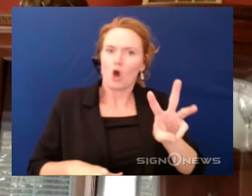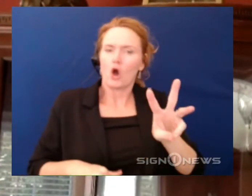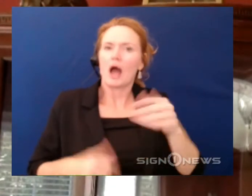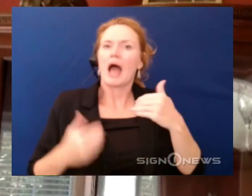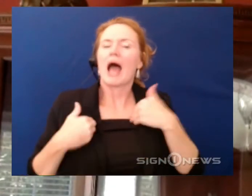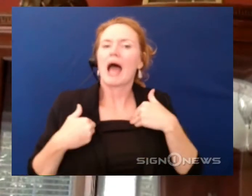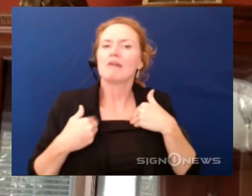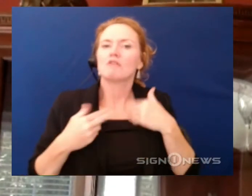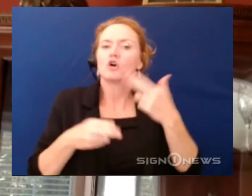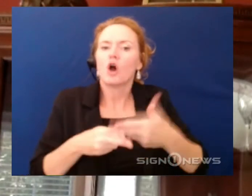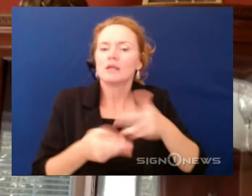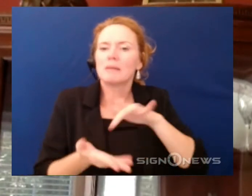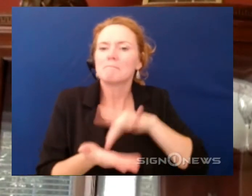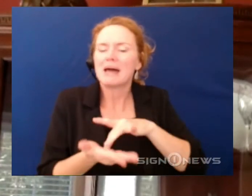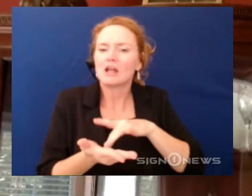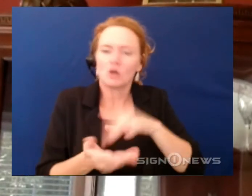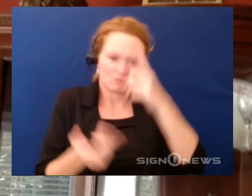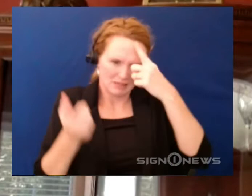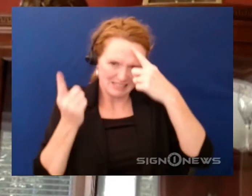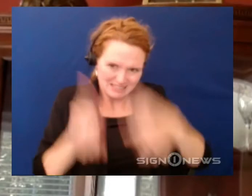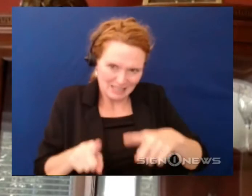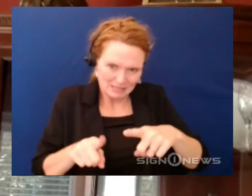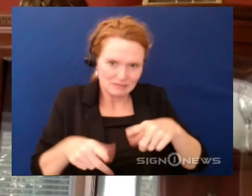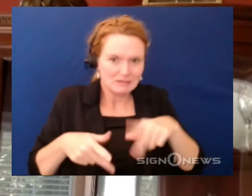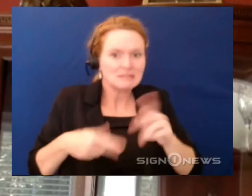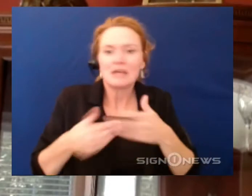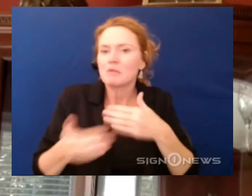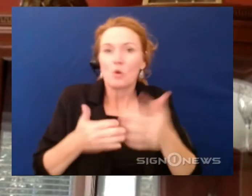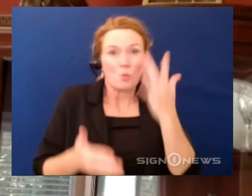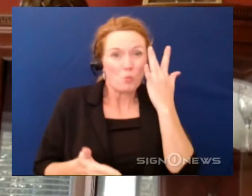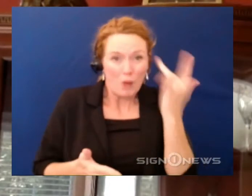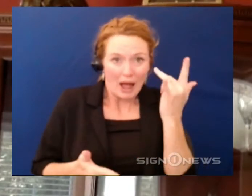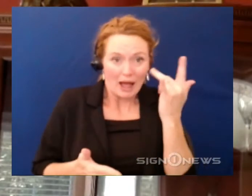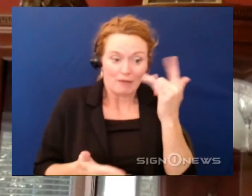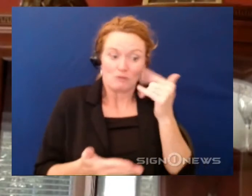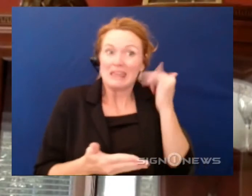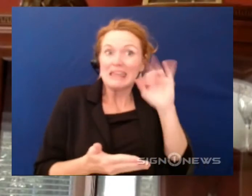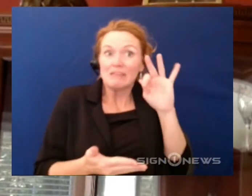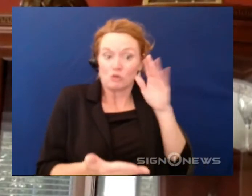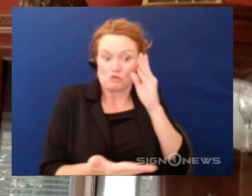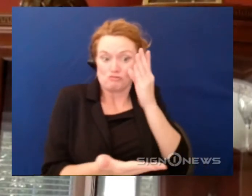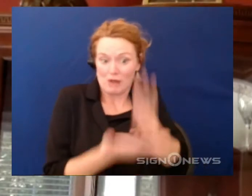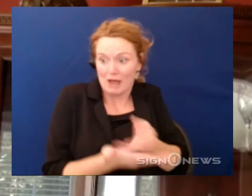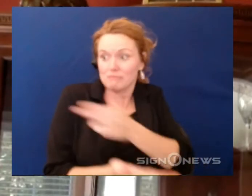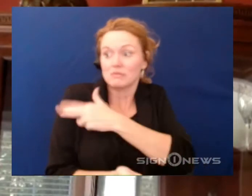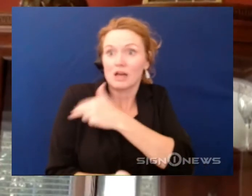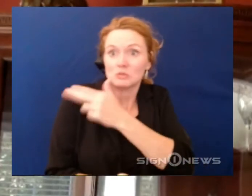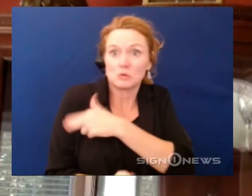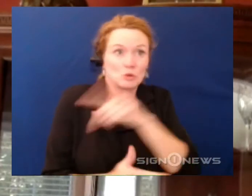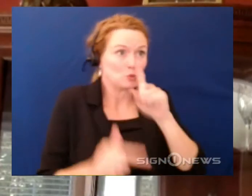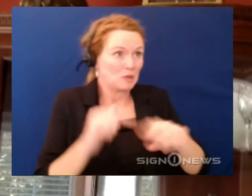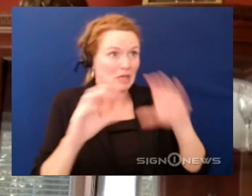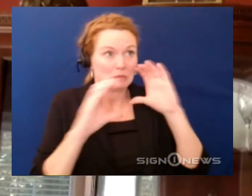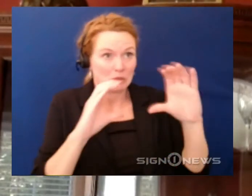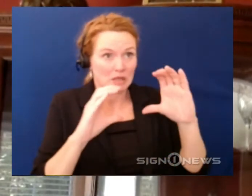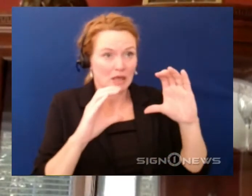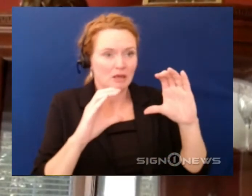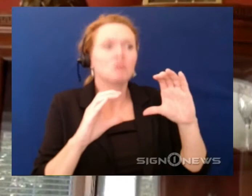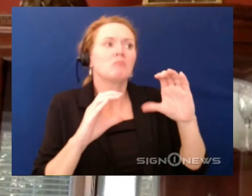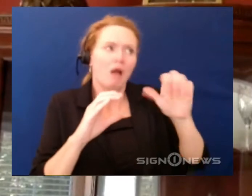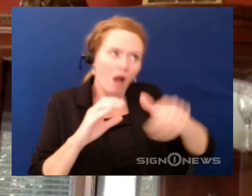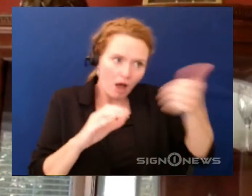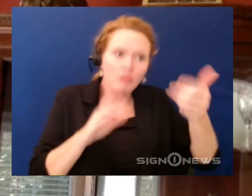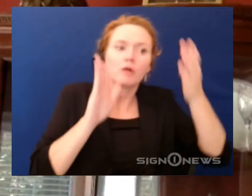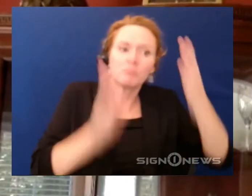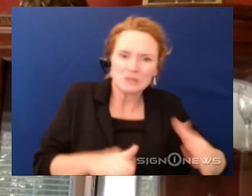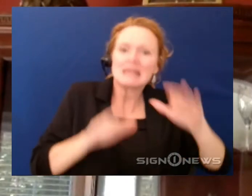consent statute, and it doesn't matter why you can't communicate, but if you get to the hospital and you can't communicate, someone can communicate for you, and it